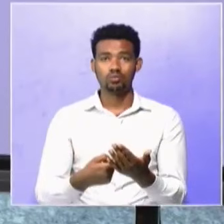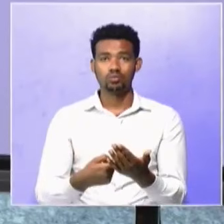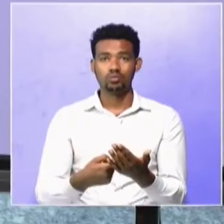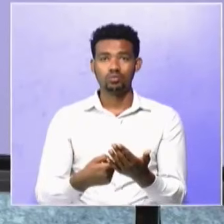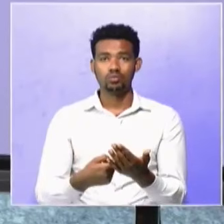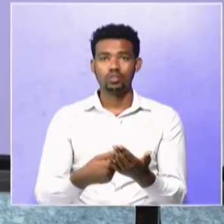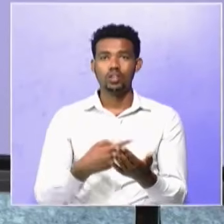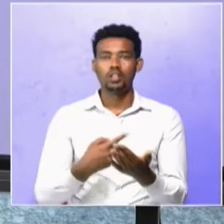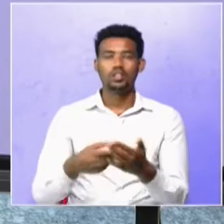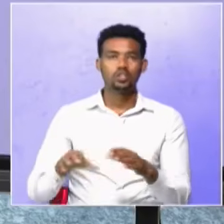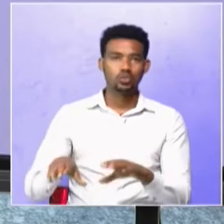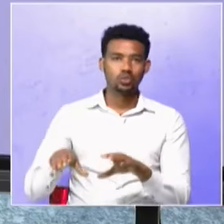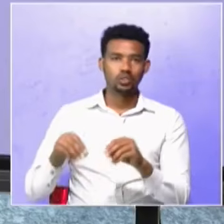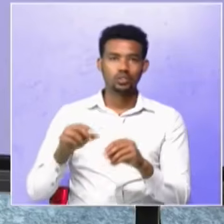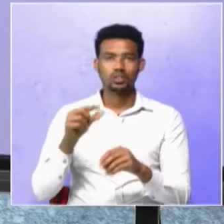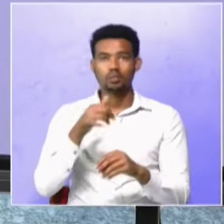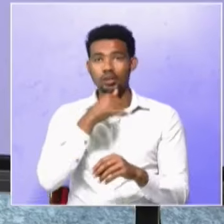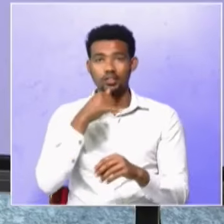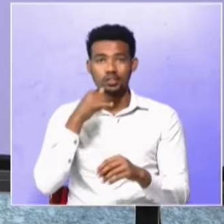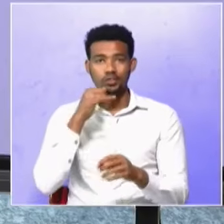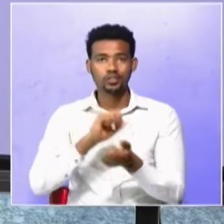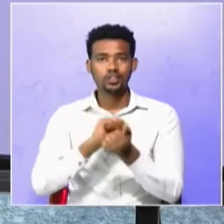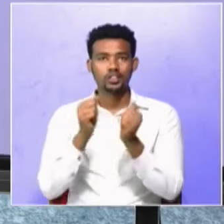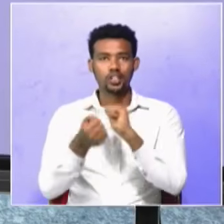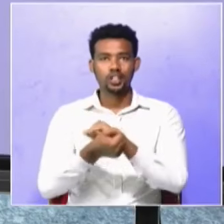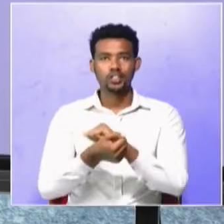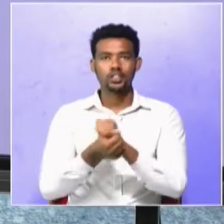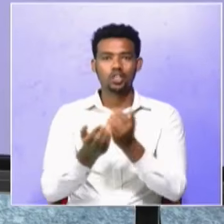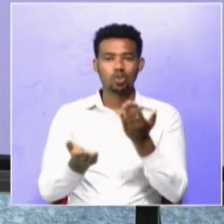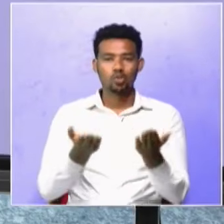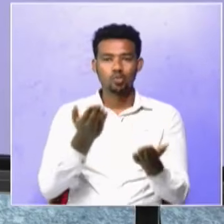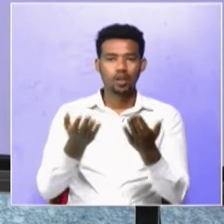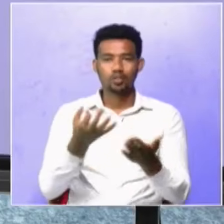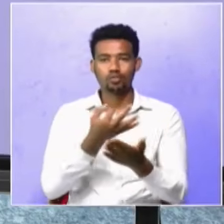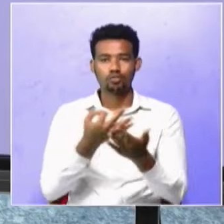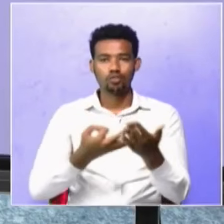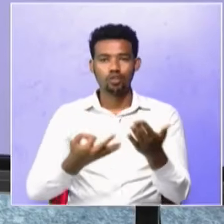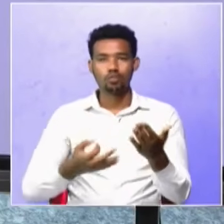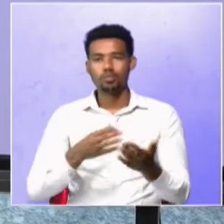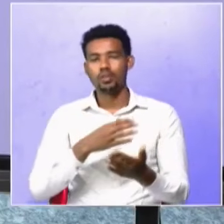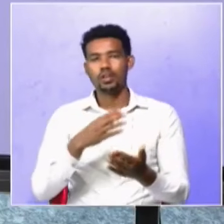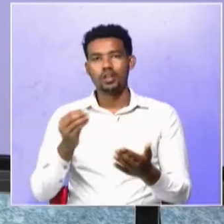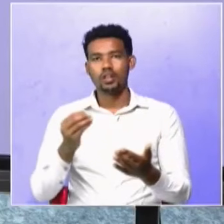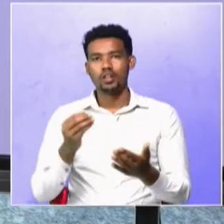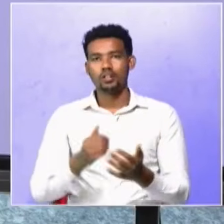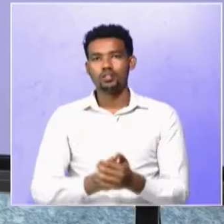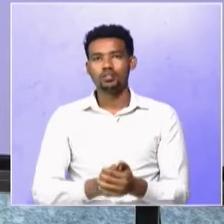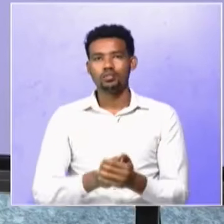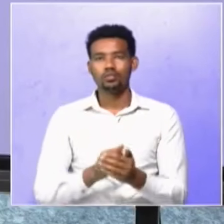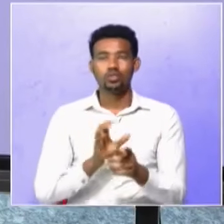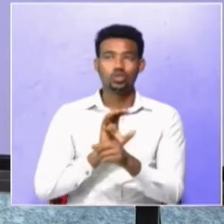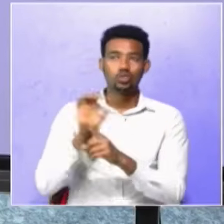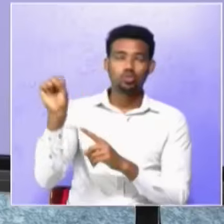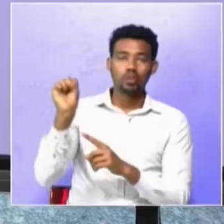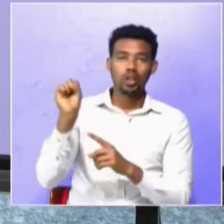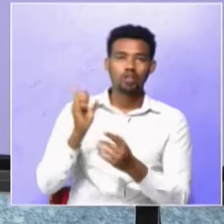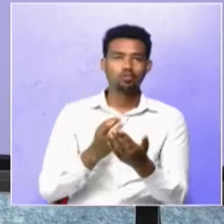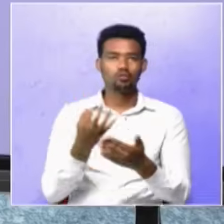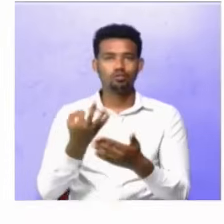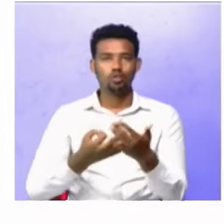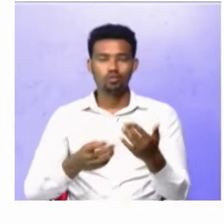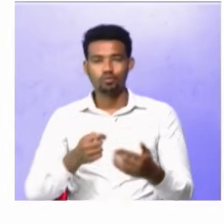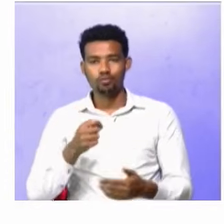So here is the students, some adjectives. Let us change with their comparative form and superlative form. So here is fast,